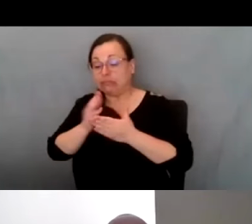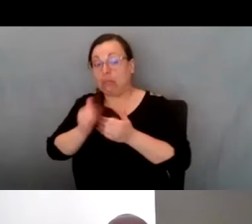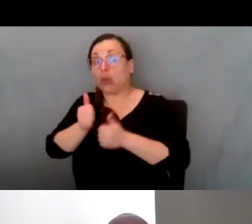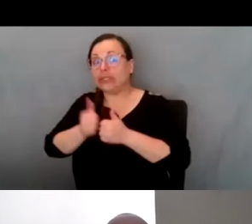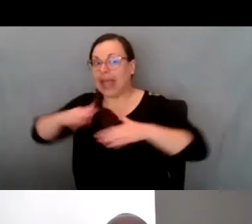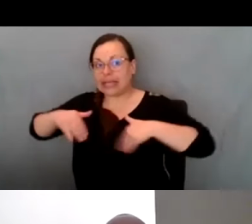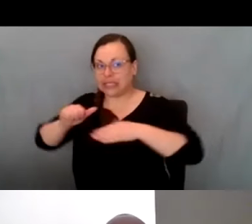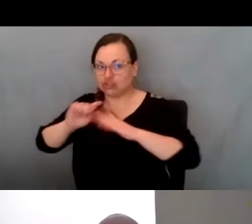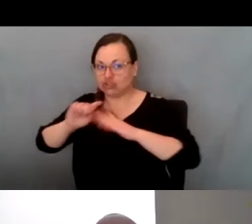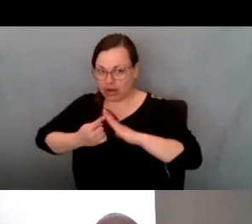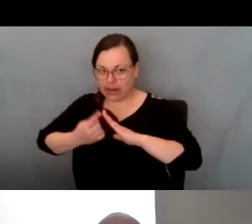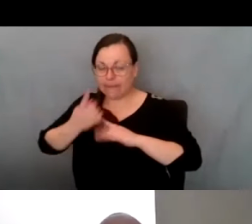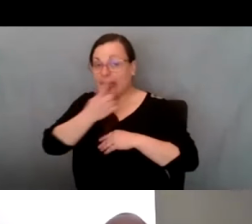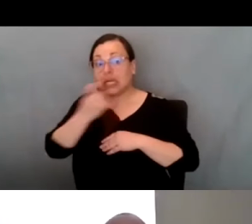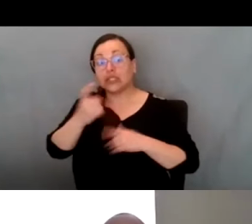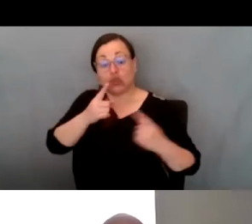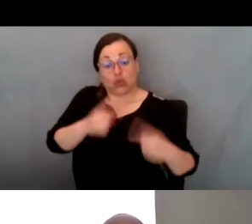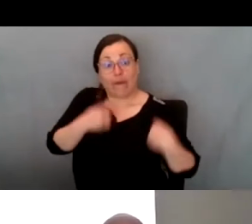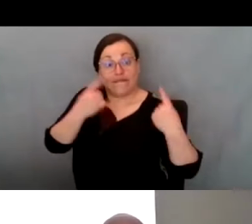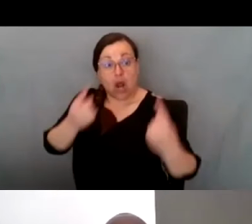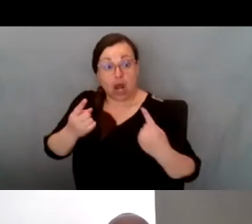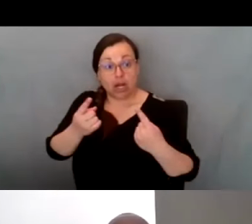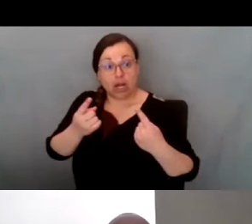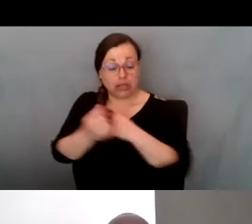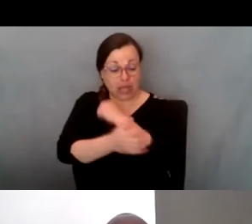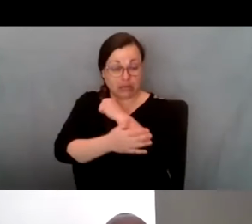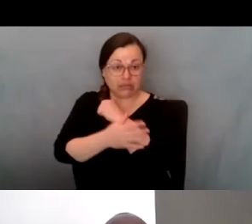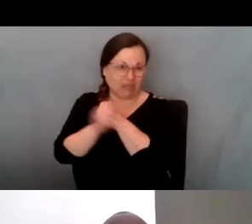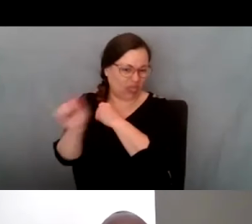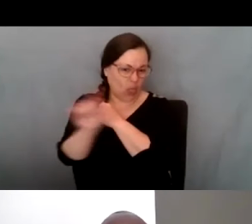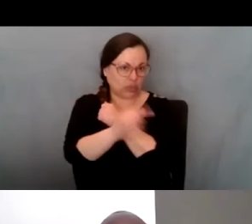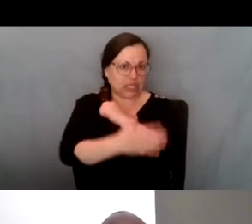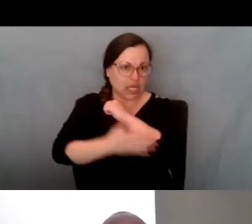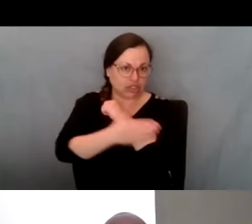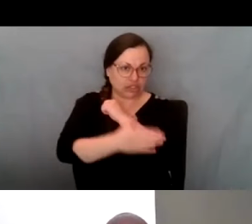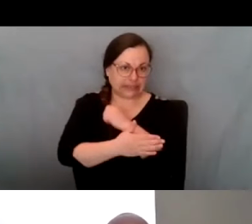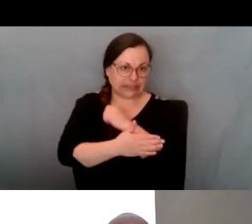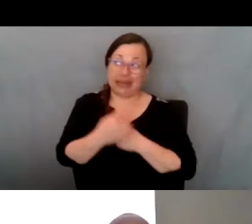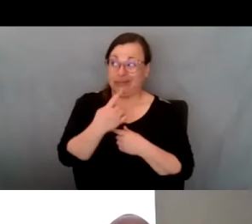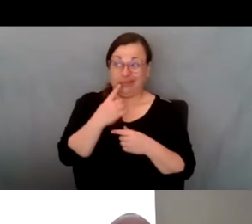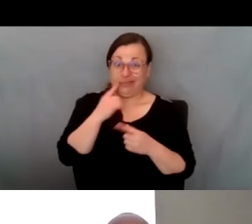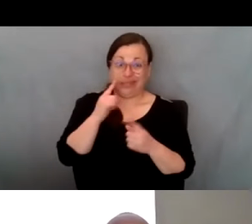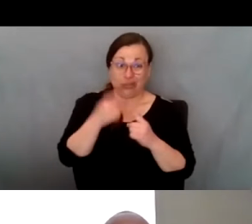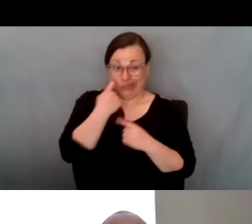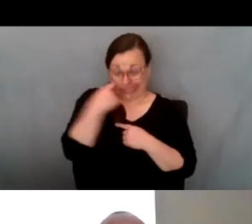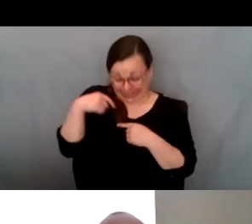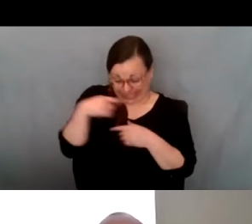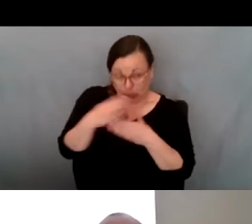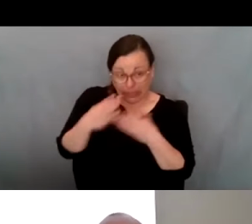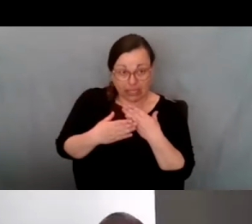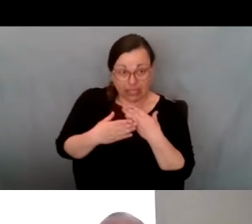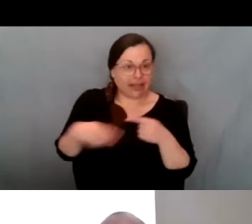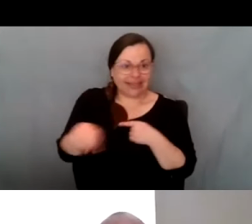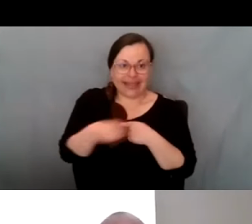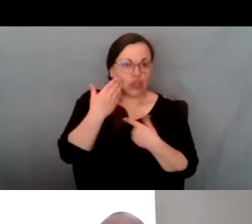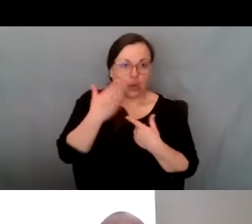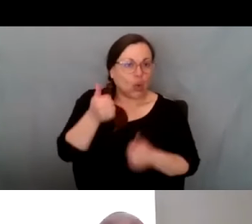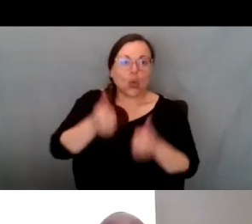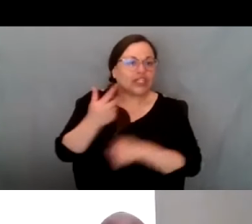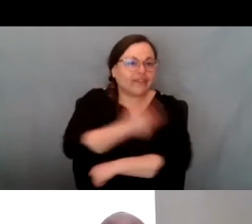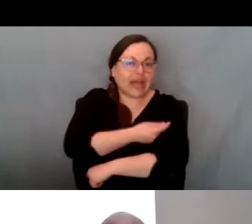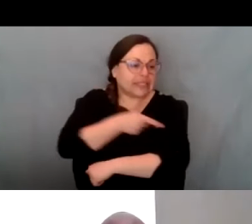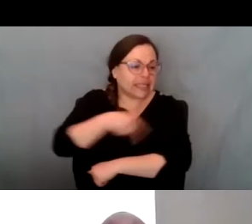country so far, up to yet actually this weekend, we're not even aware of which type of vaccine they are going to receive. But there was a